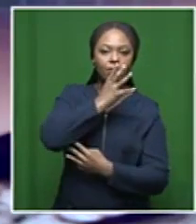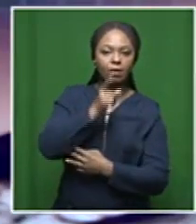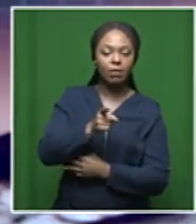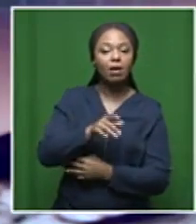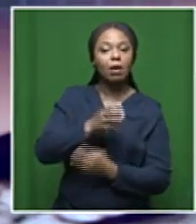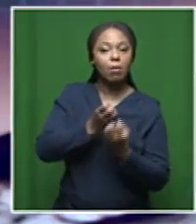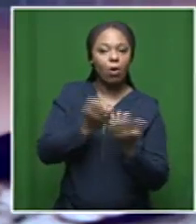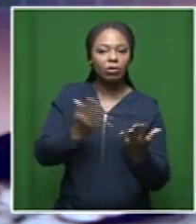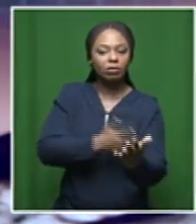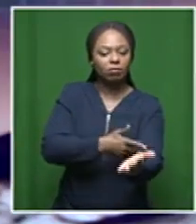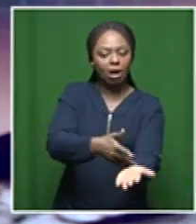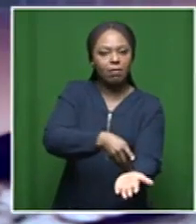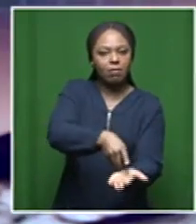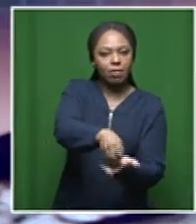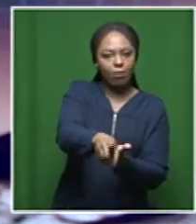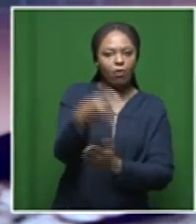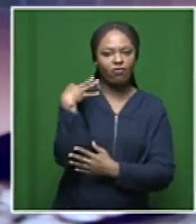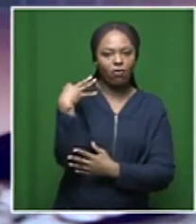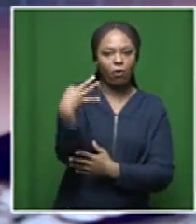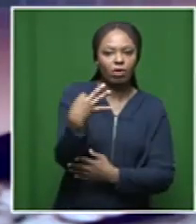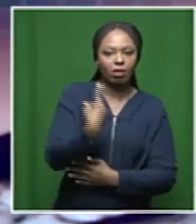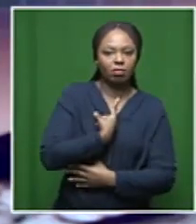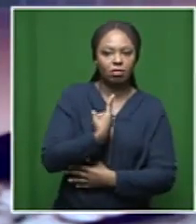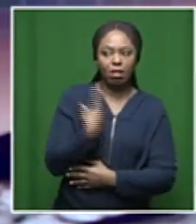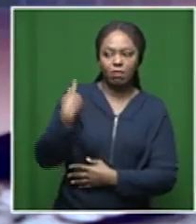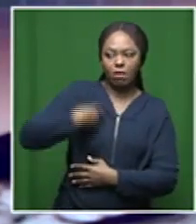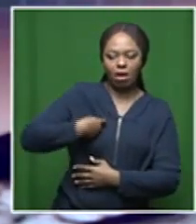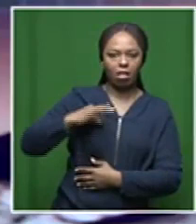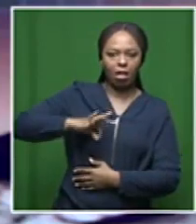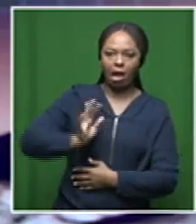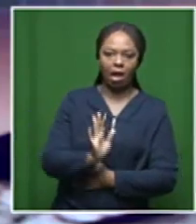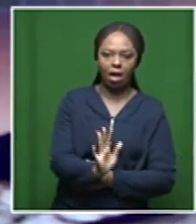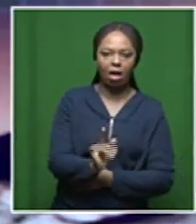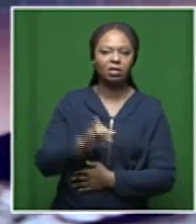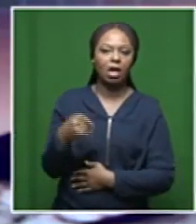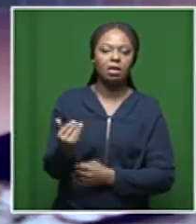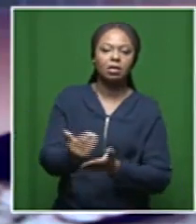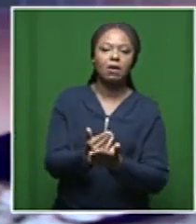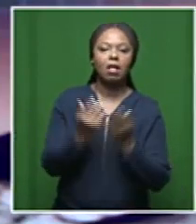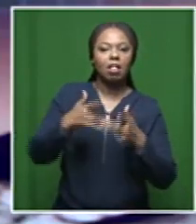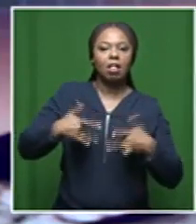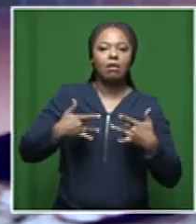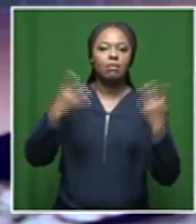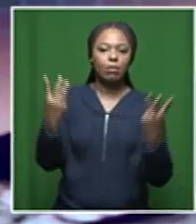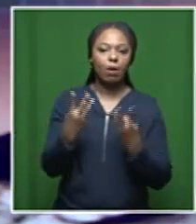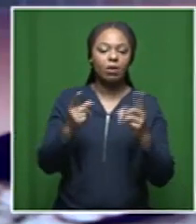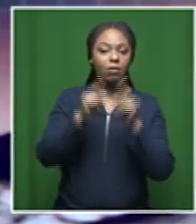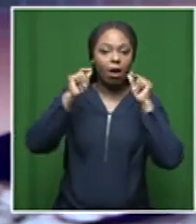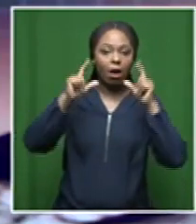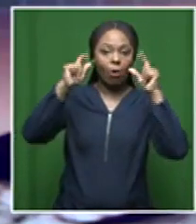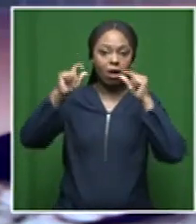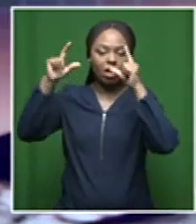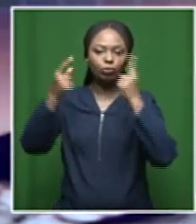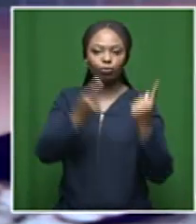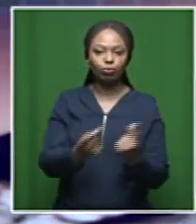world who give their blood on a voluntary, unpaid basis to save the lives of those in need. Now, the day aims to raise awareness of the